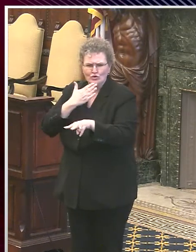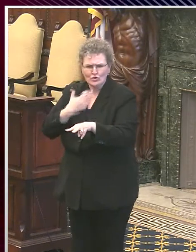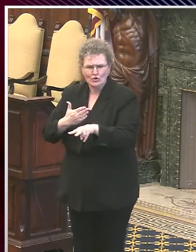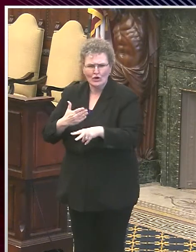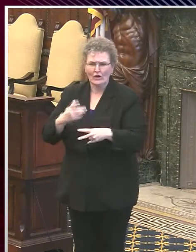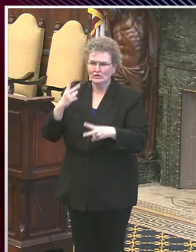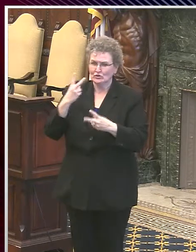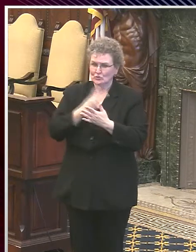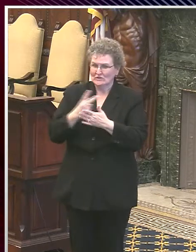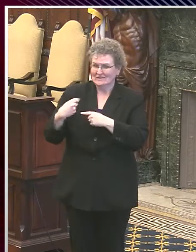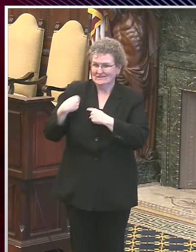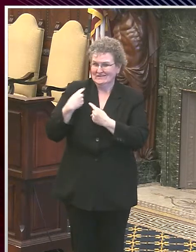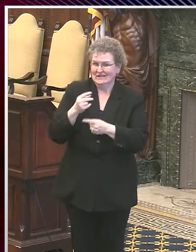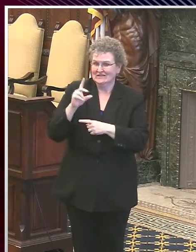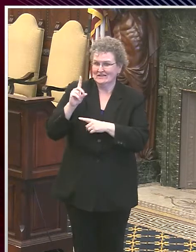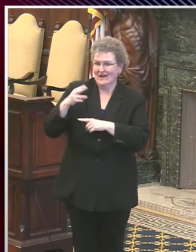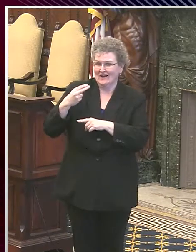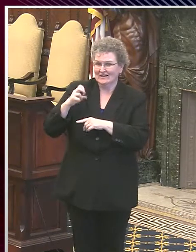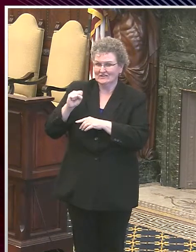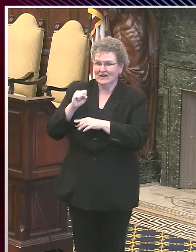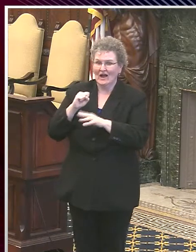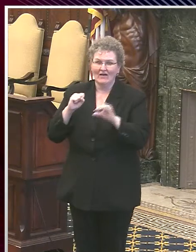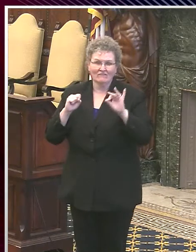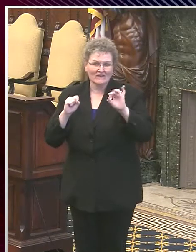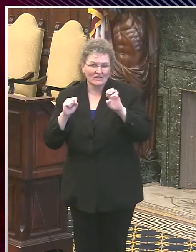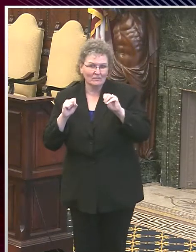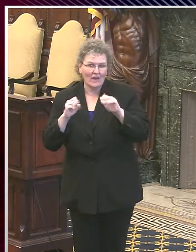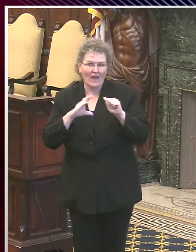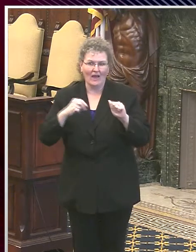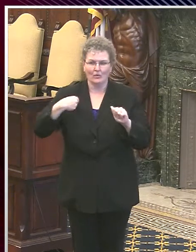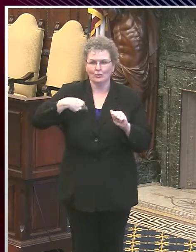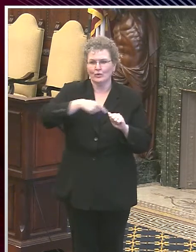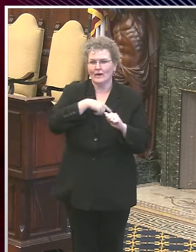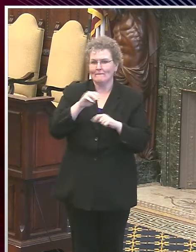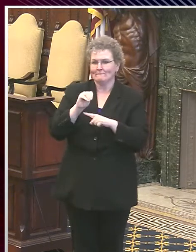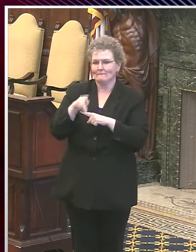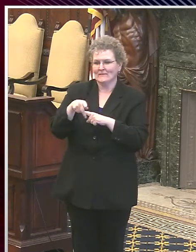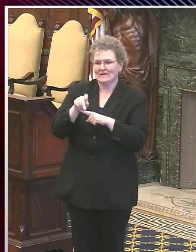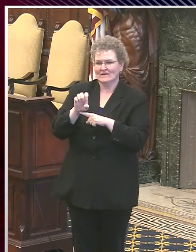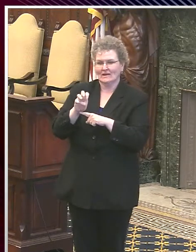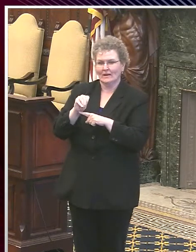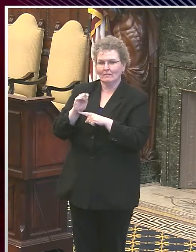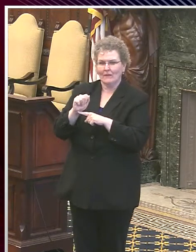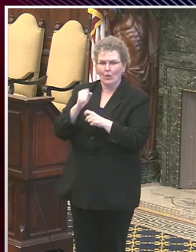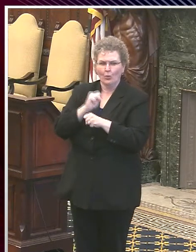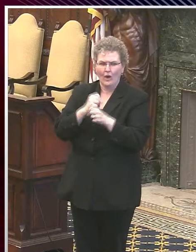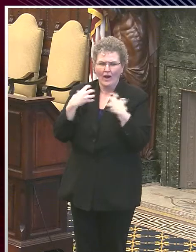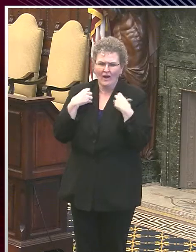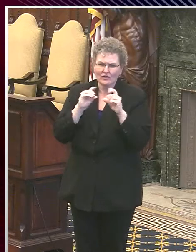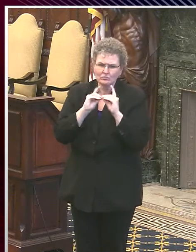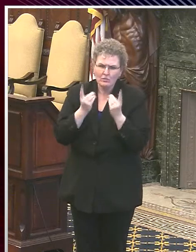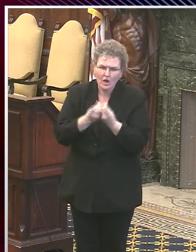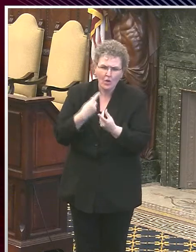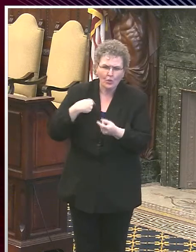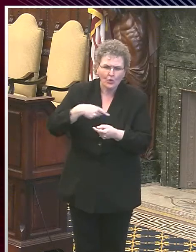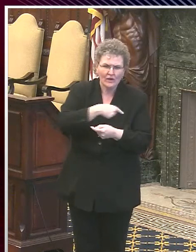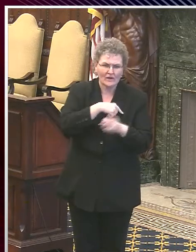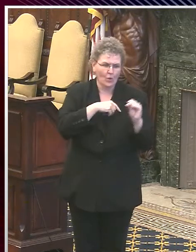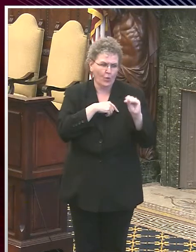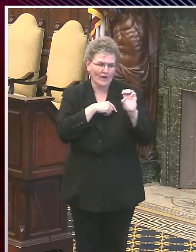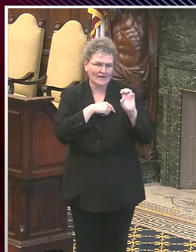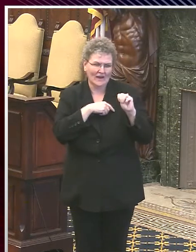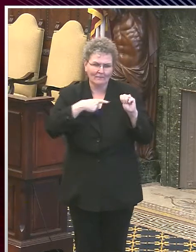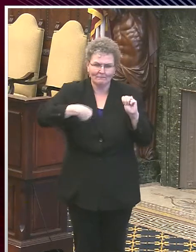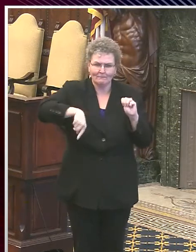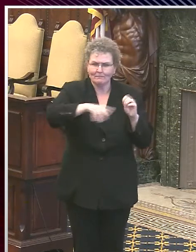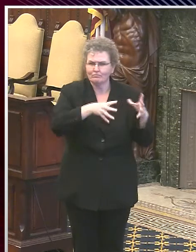Homeland Security, FEMA, and our state partners at PEMA have been working with the Health Department and the Office of Emergency Management to stand up